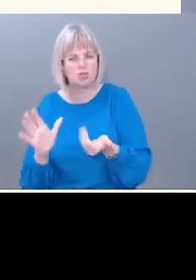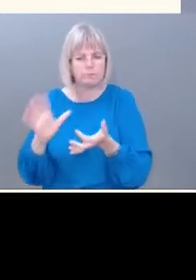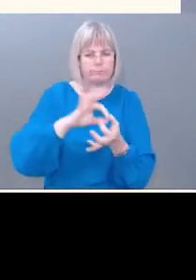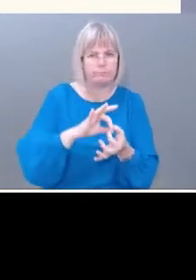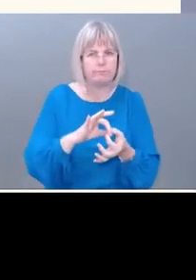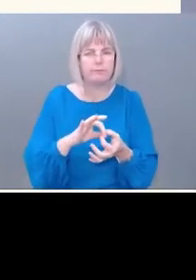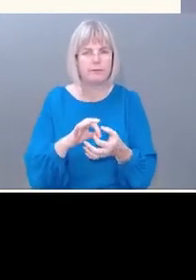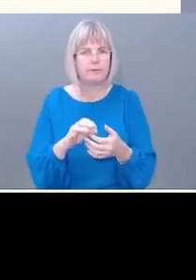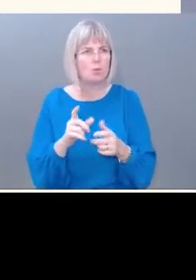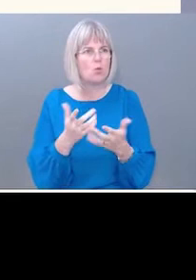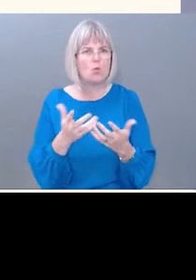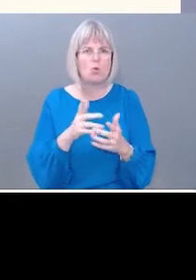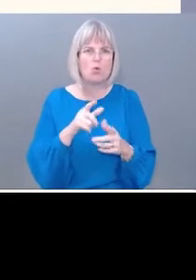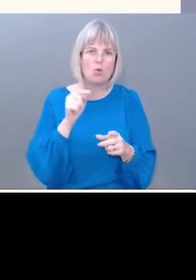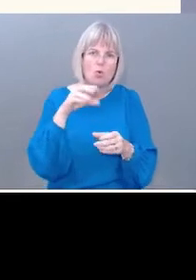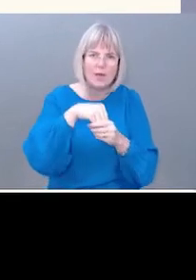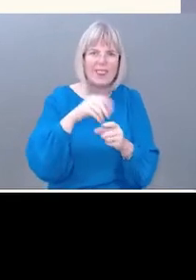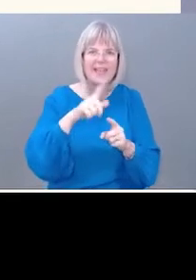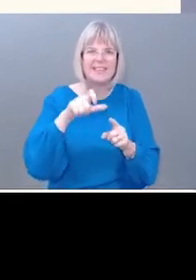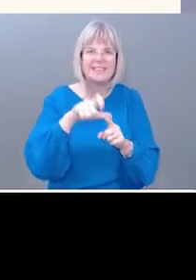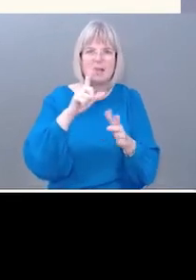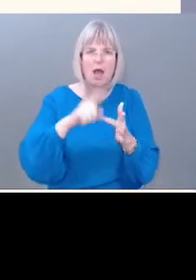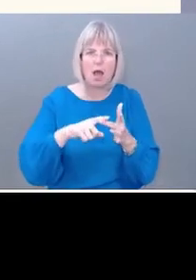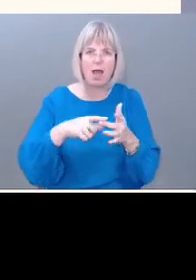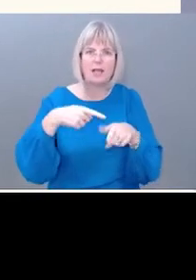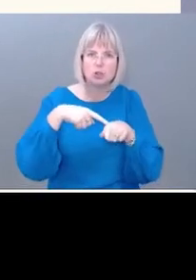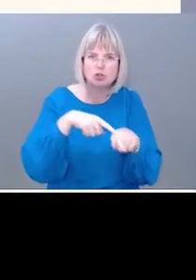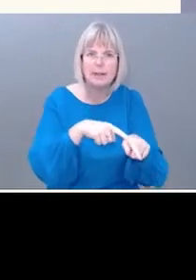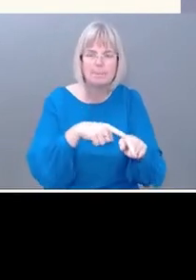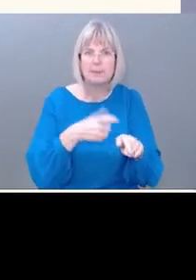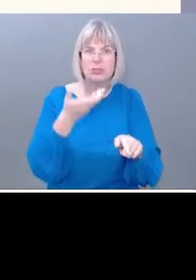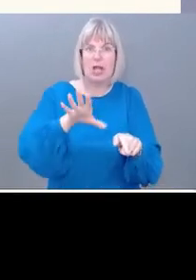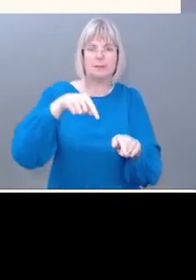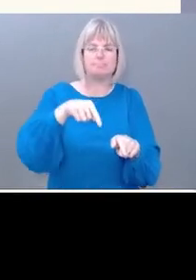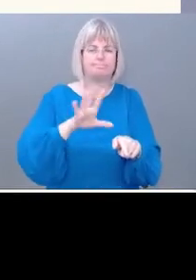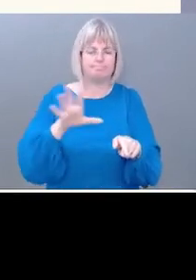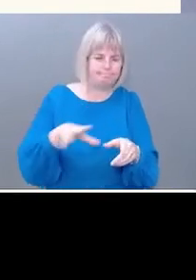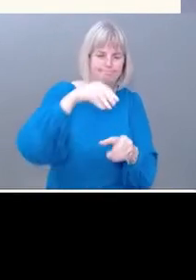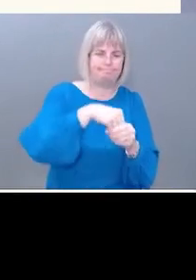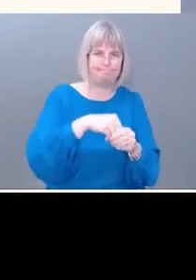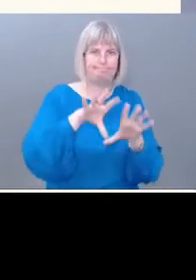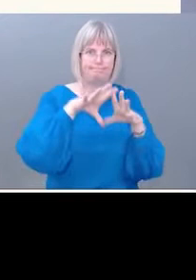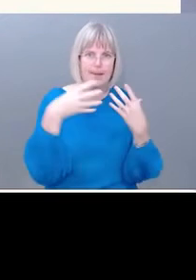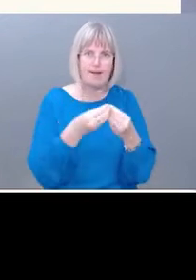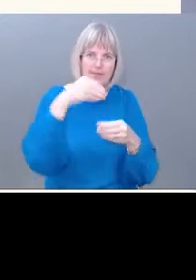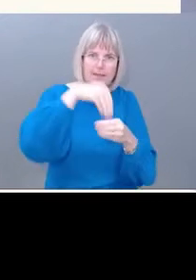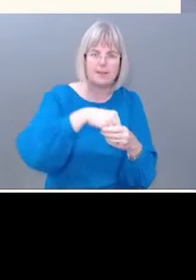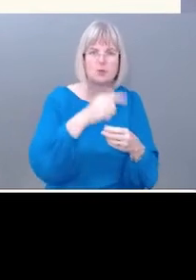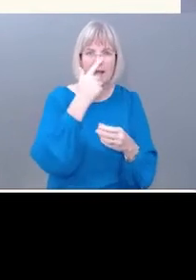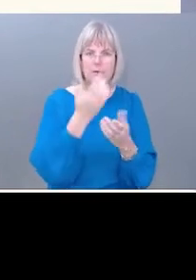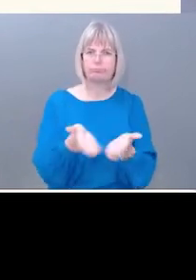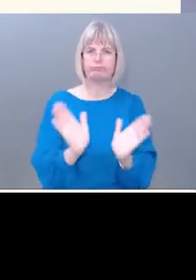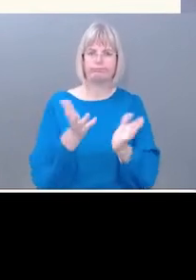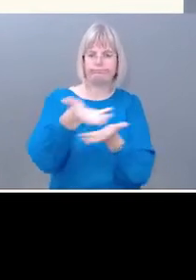of teaching. But I suppose my hope is really that we are able to have that discussion more widely, because I think that's how we actually introduce